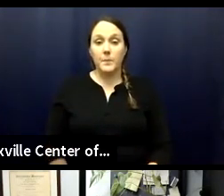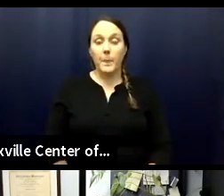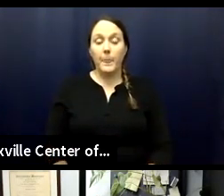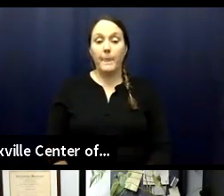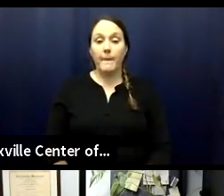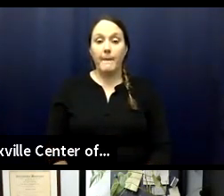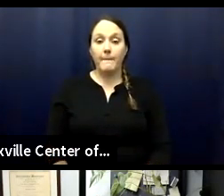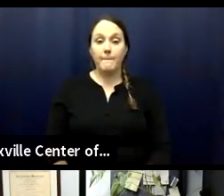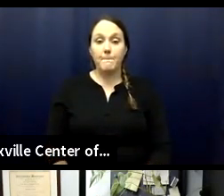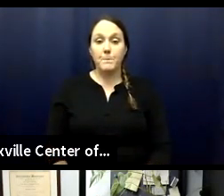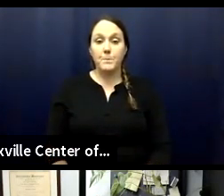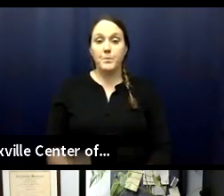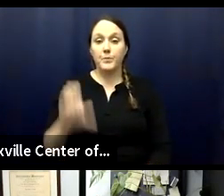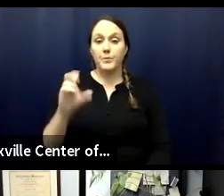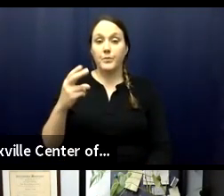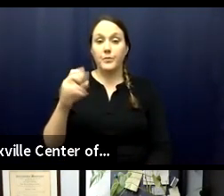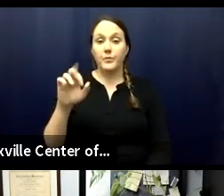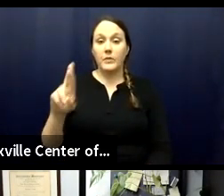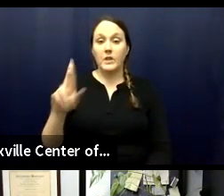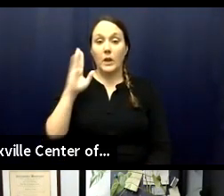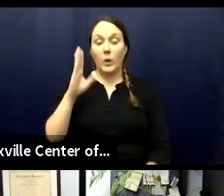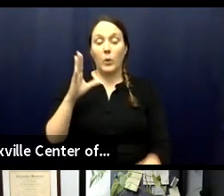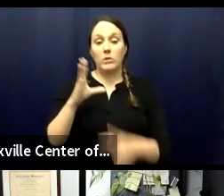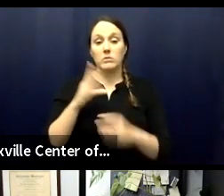And the chair would accept